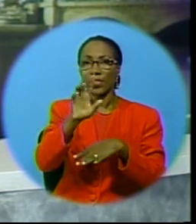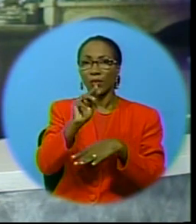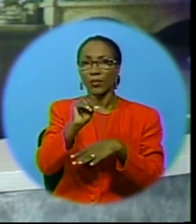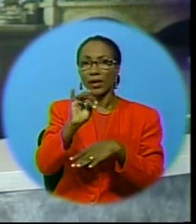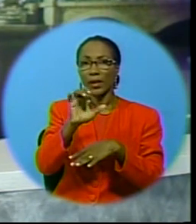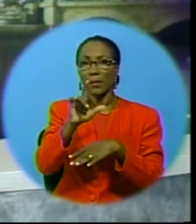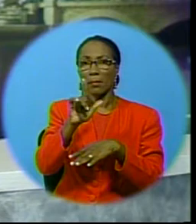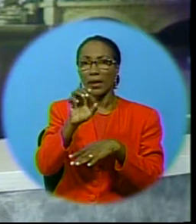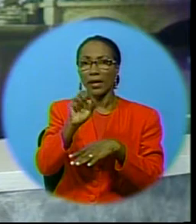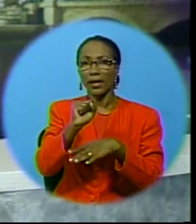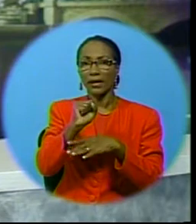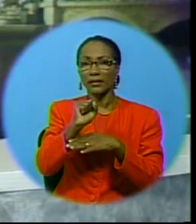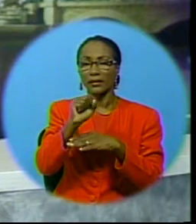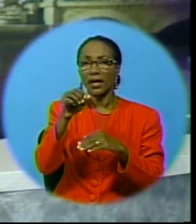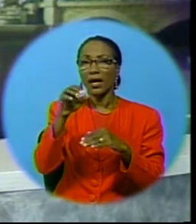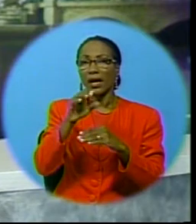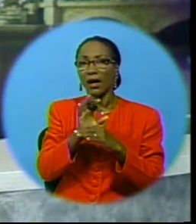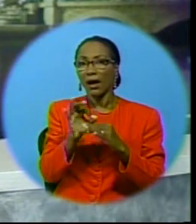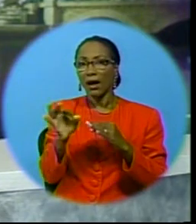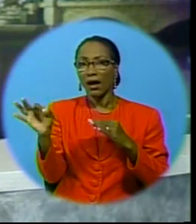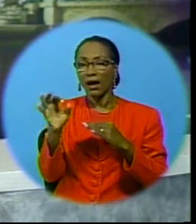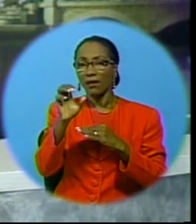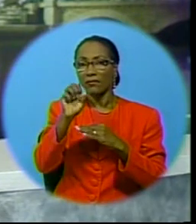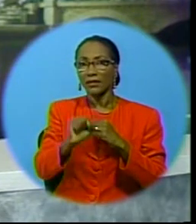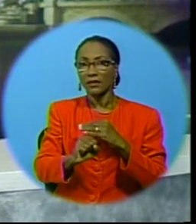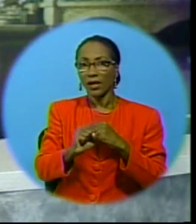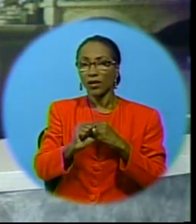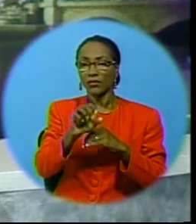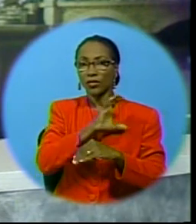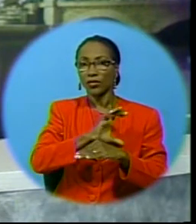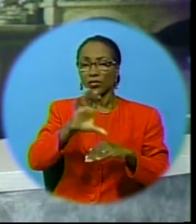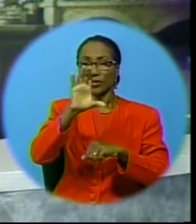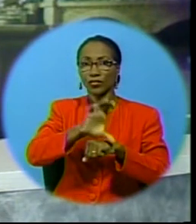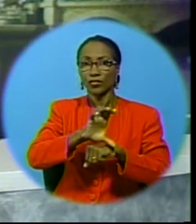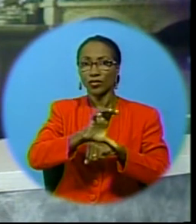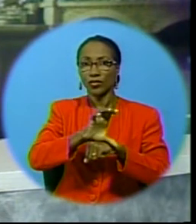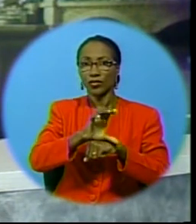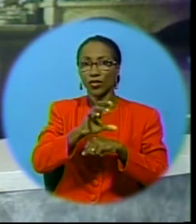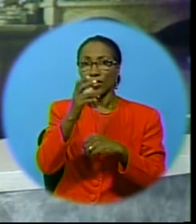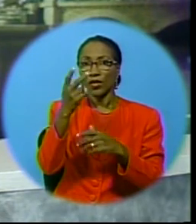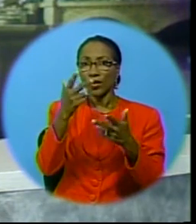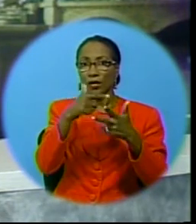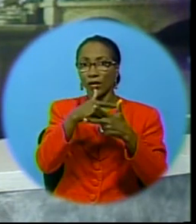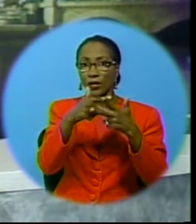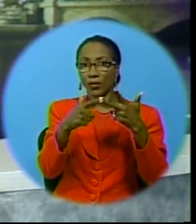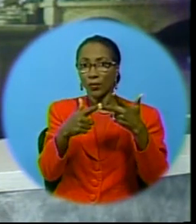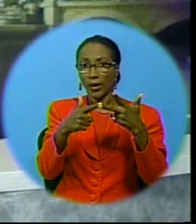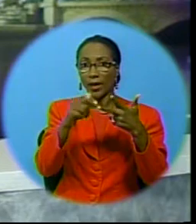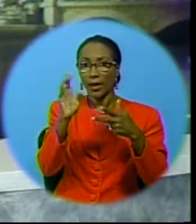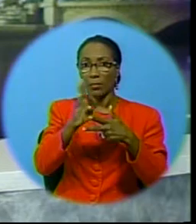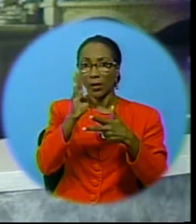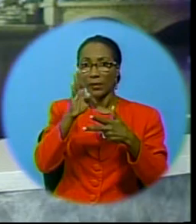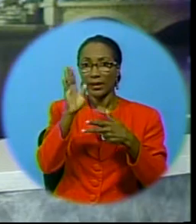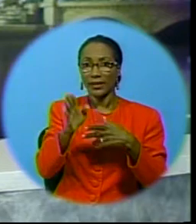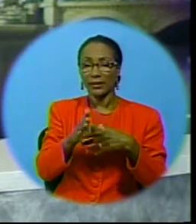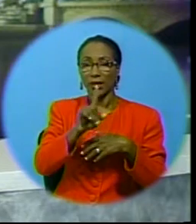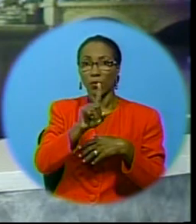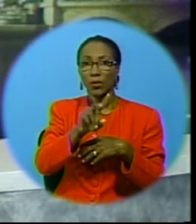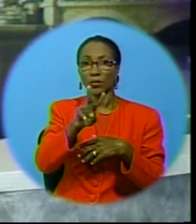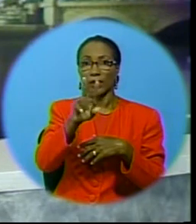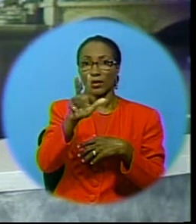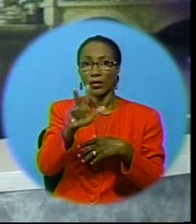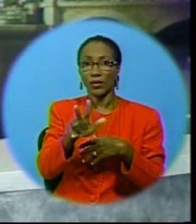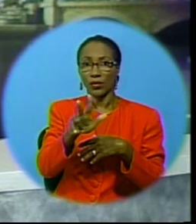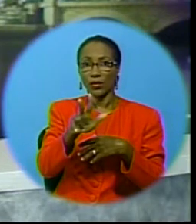Point, Christchurch yesterday afternoon. 3 men listed as Barbadians were held, and approximately 123 pounds